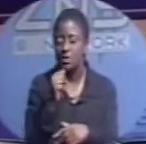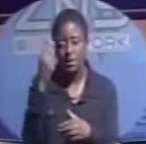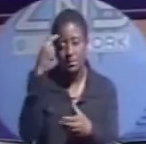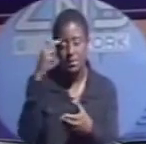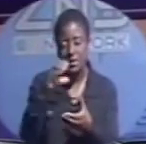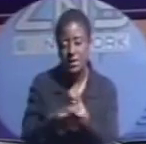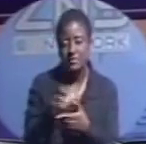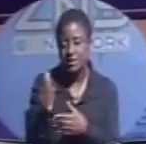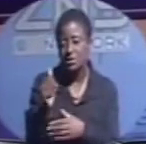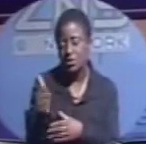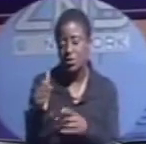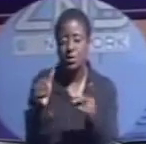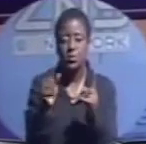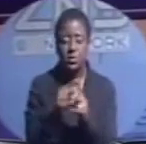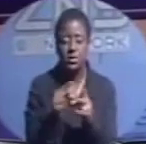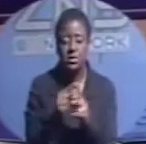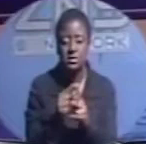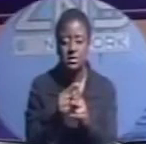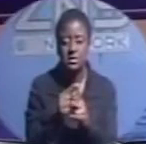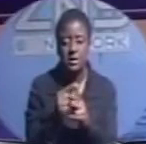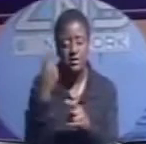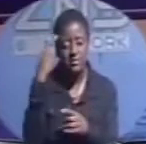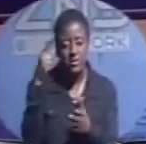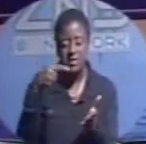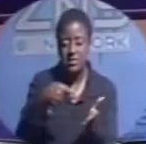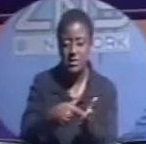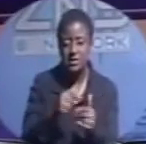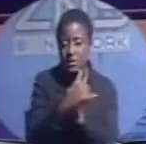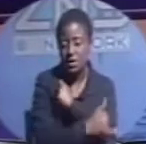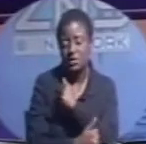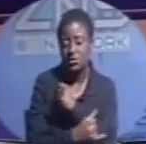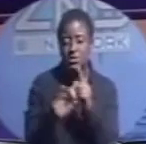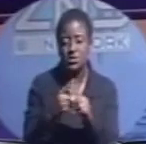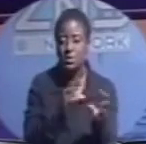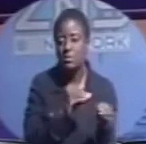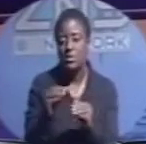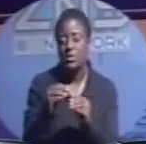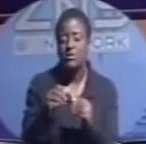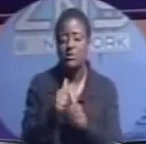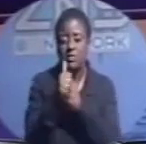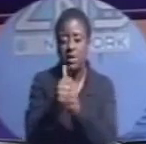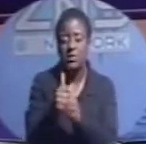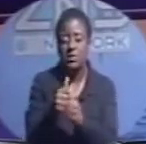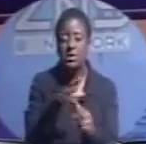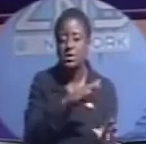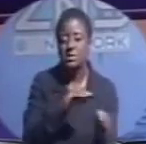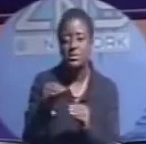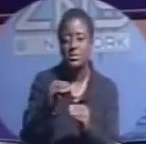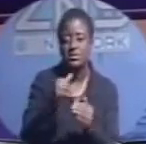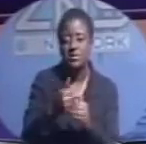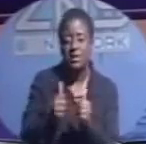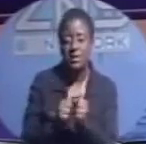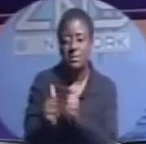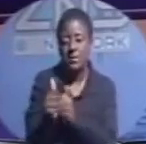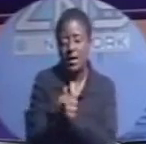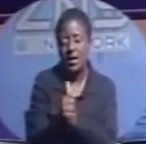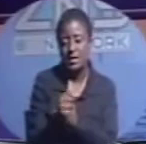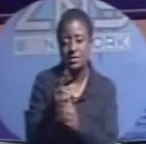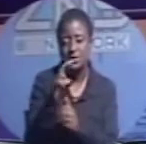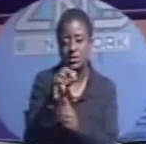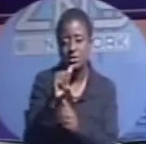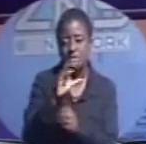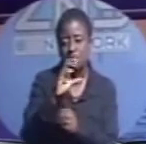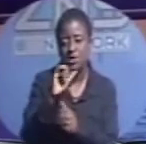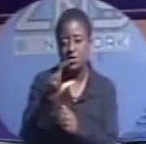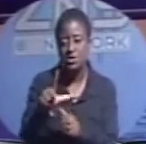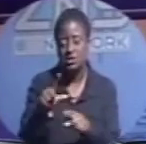the F&M leader that for this country to move forward, we should move beyond these racial divides. Well,